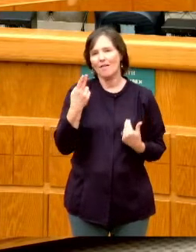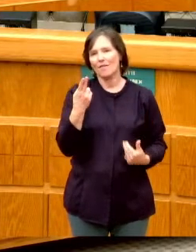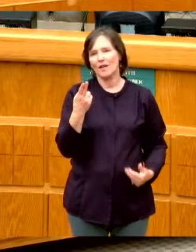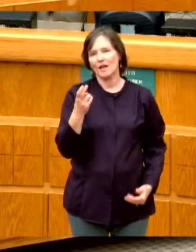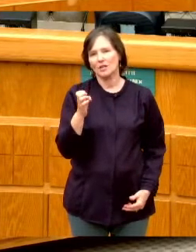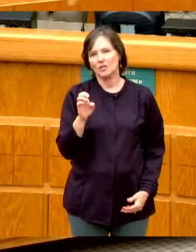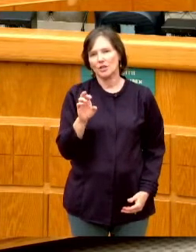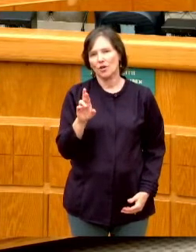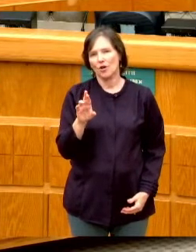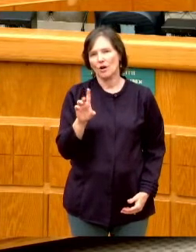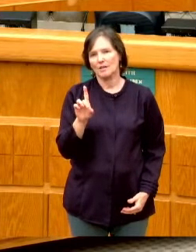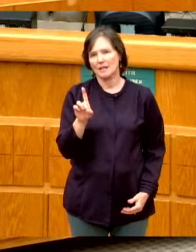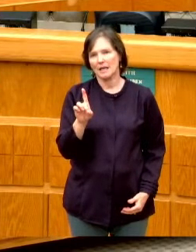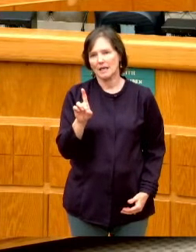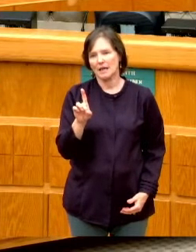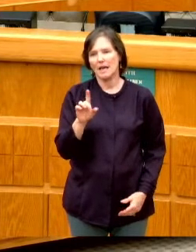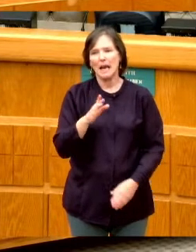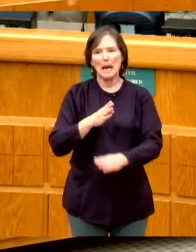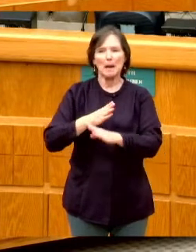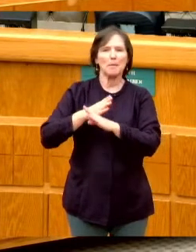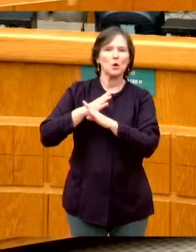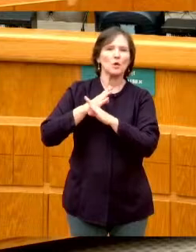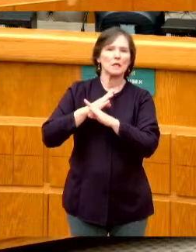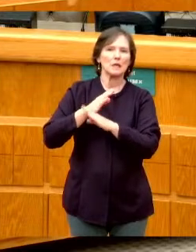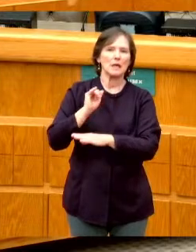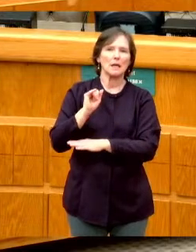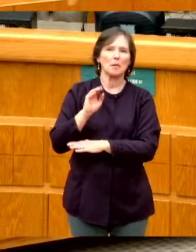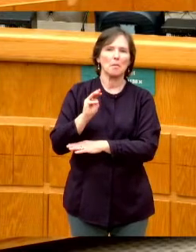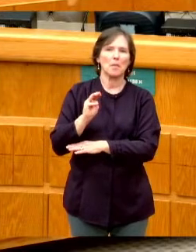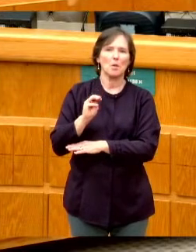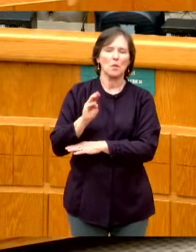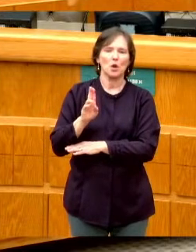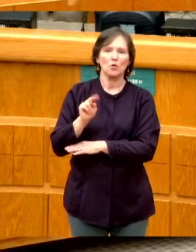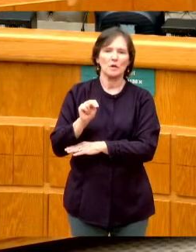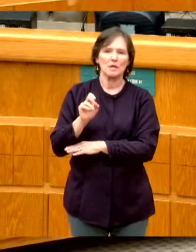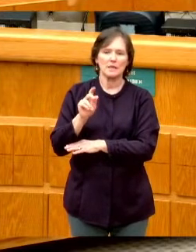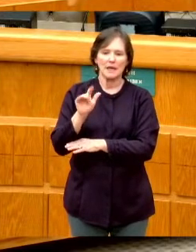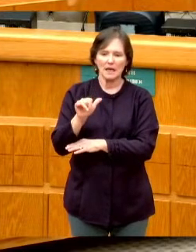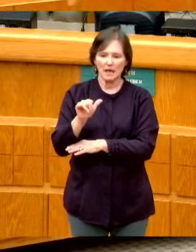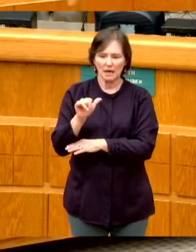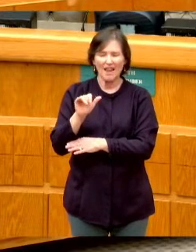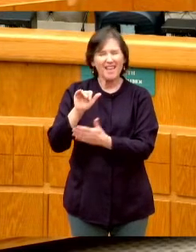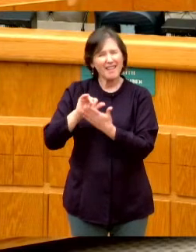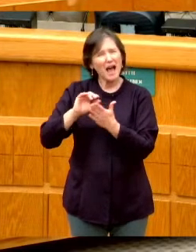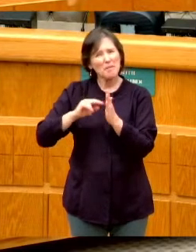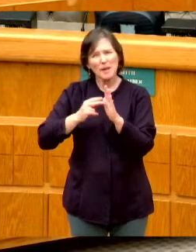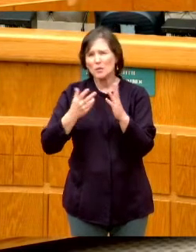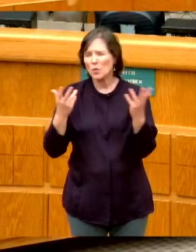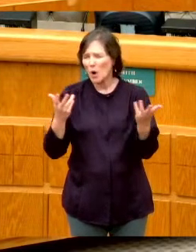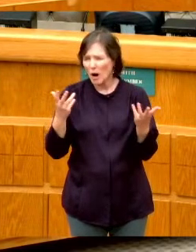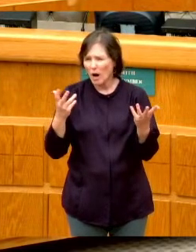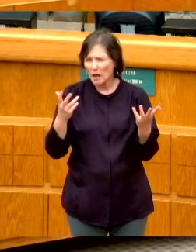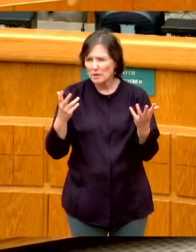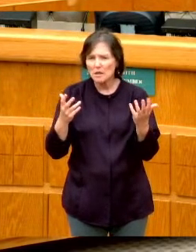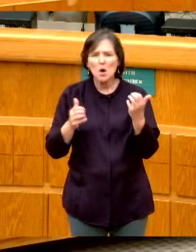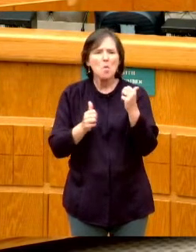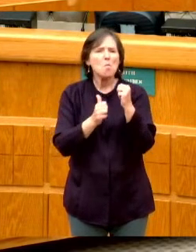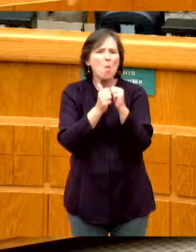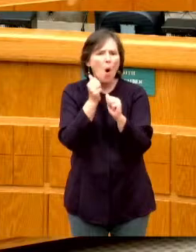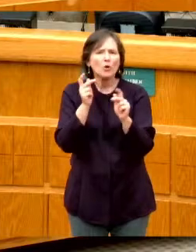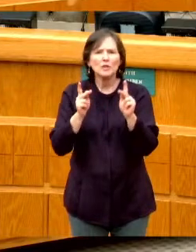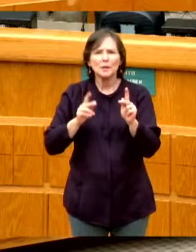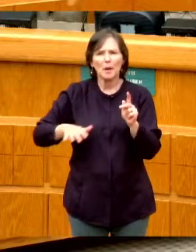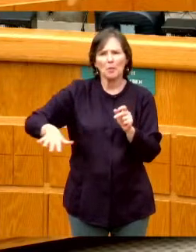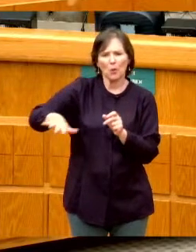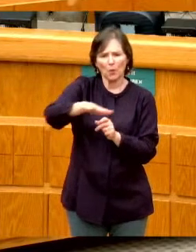is vaccinated or that they've already contracted the virus, and the likelihood of you or anyone